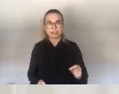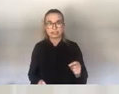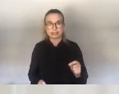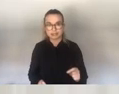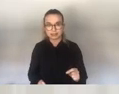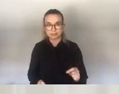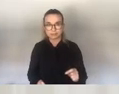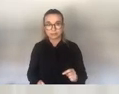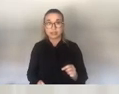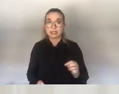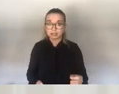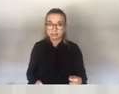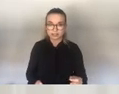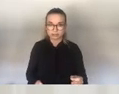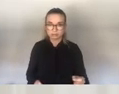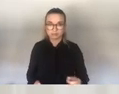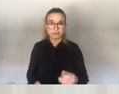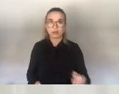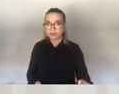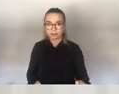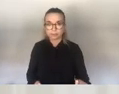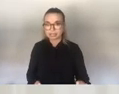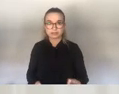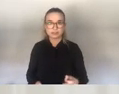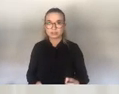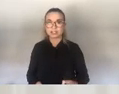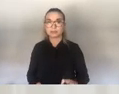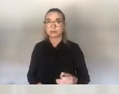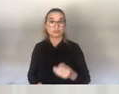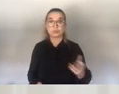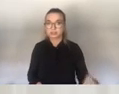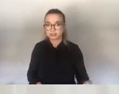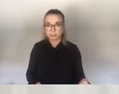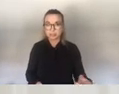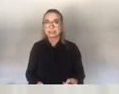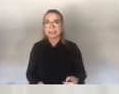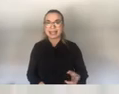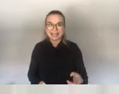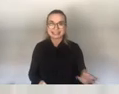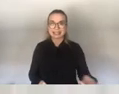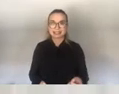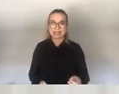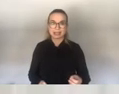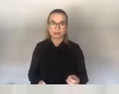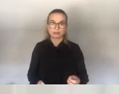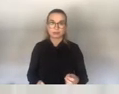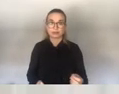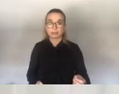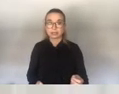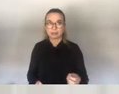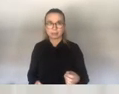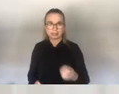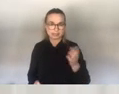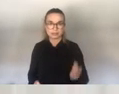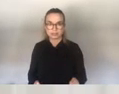veteran PTSD. In addition, VR therapy is associated with reduced stigma, and it has telehealth